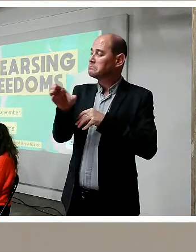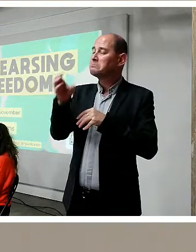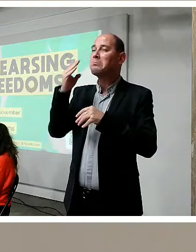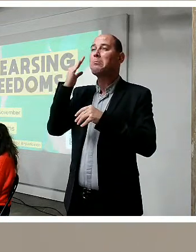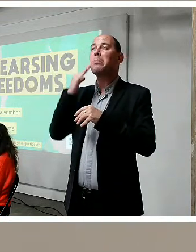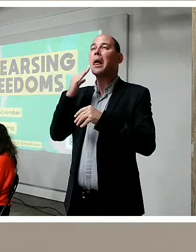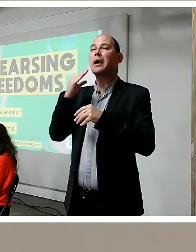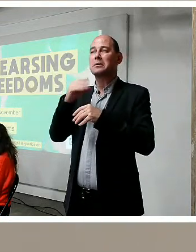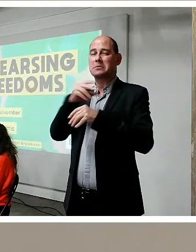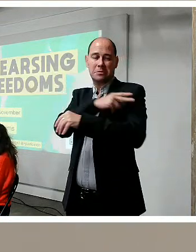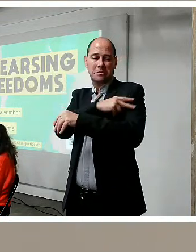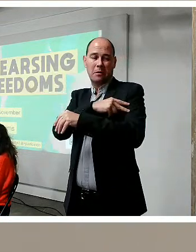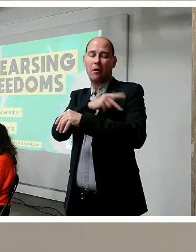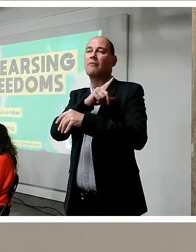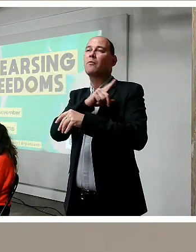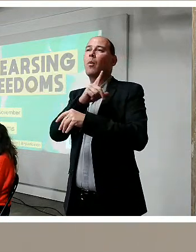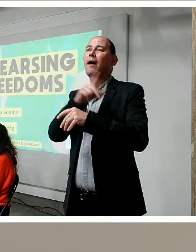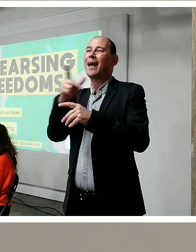violent parts of the work.